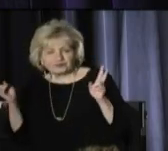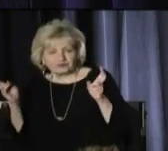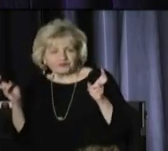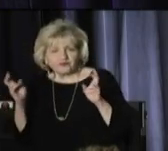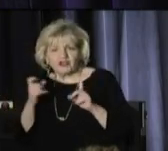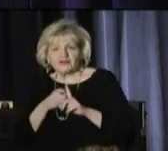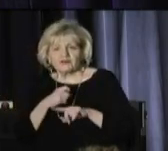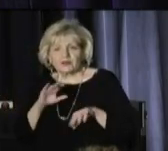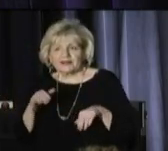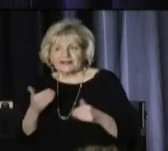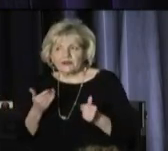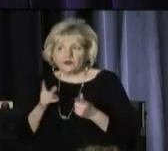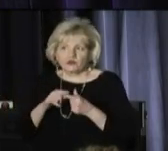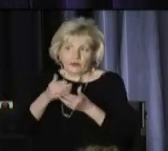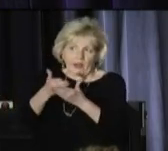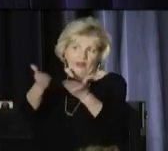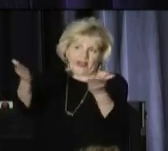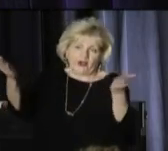From Here Out There.